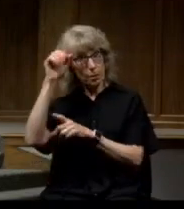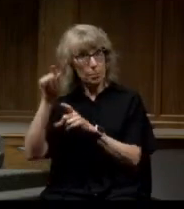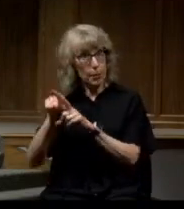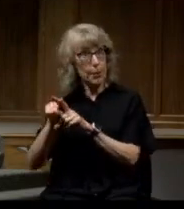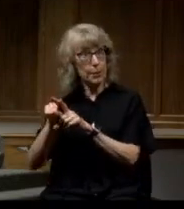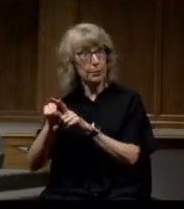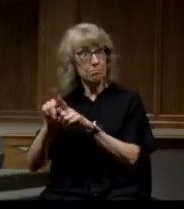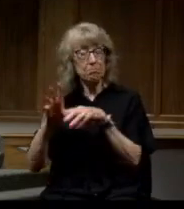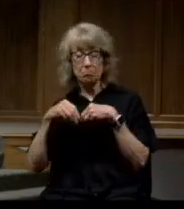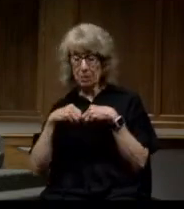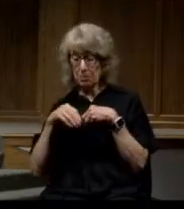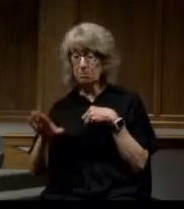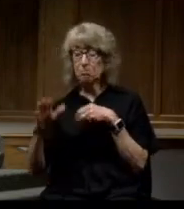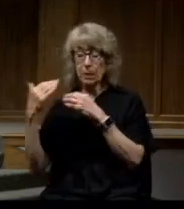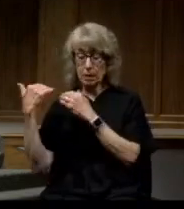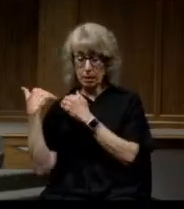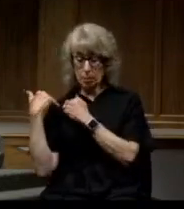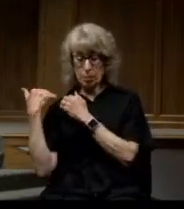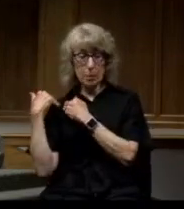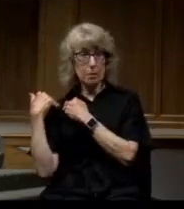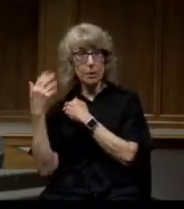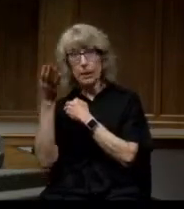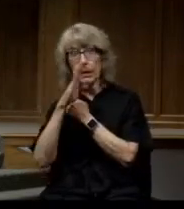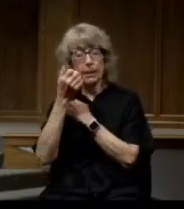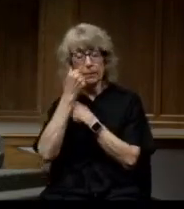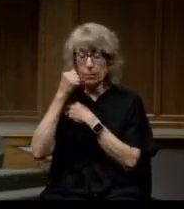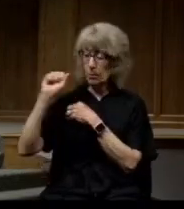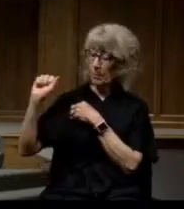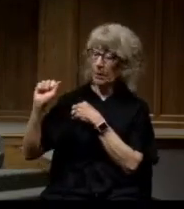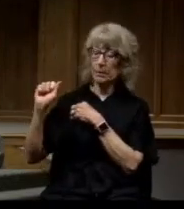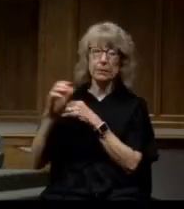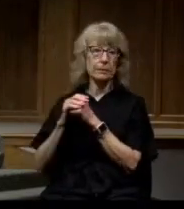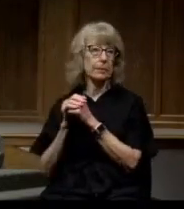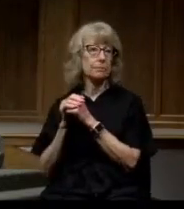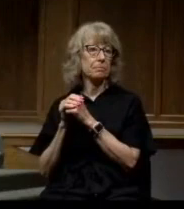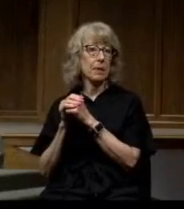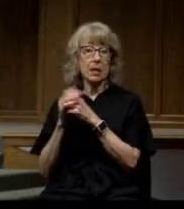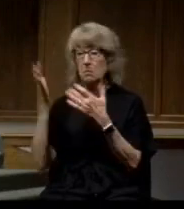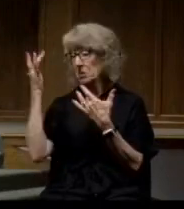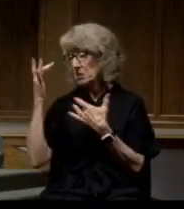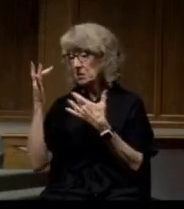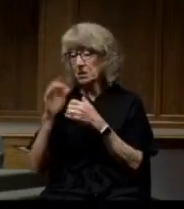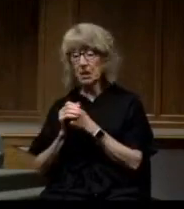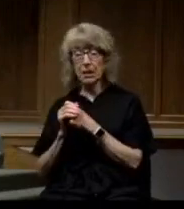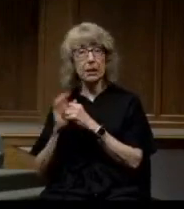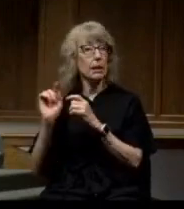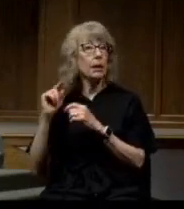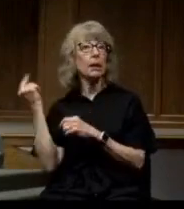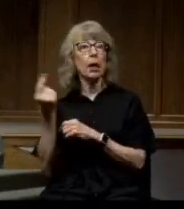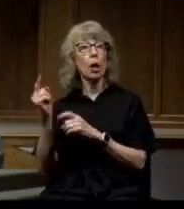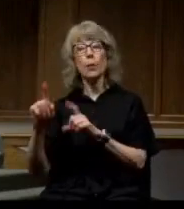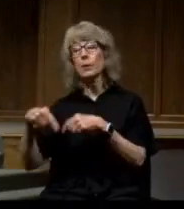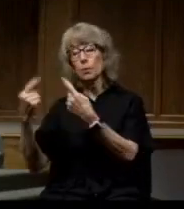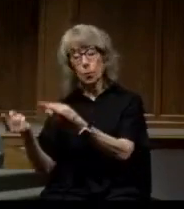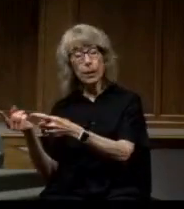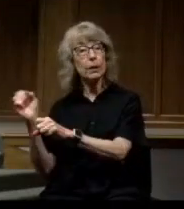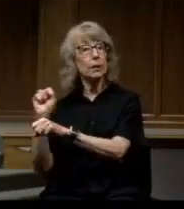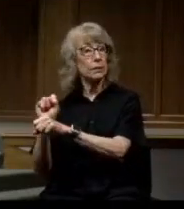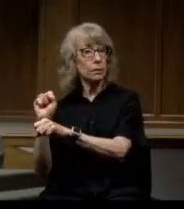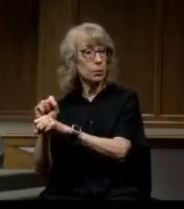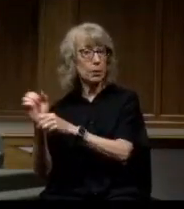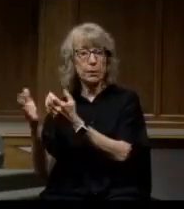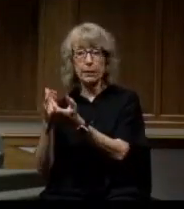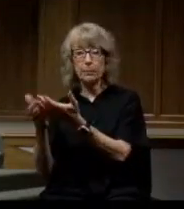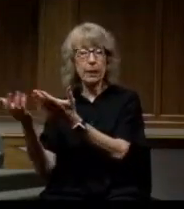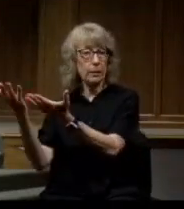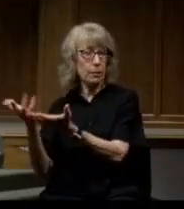responsibility for a long time. He never rebelled. He never called in sick. Whether it was managing servants or tending sheep or